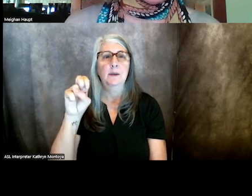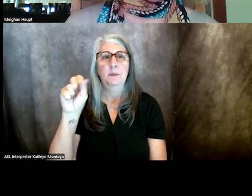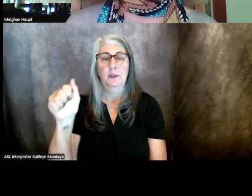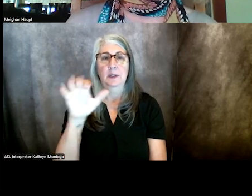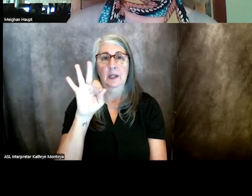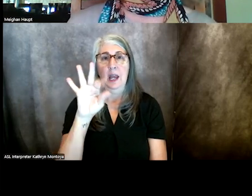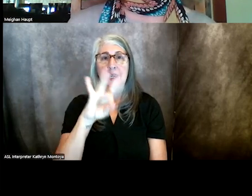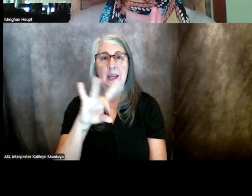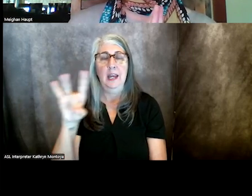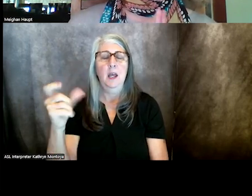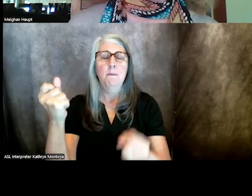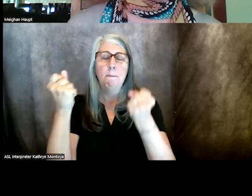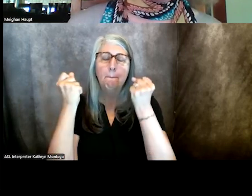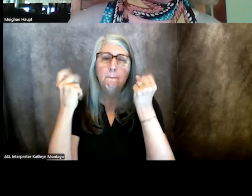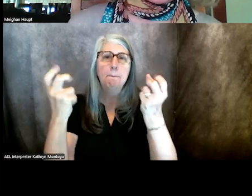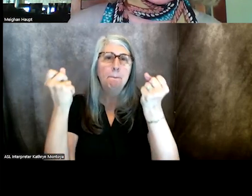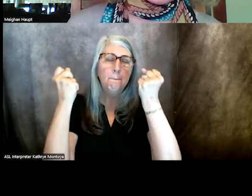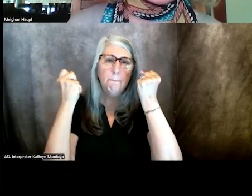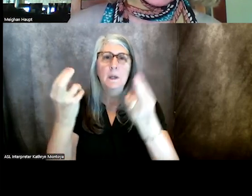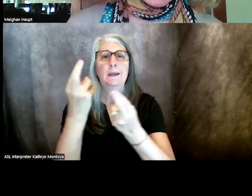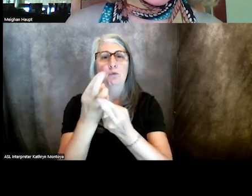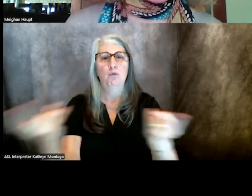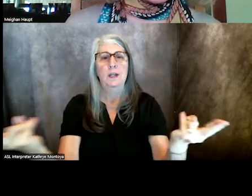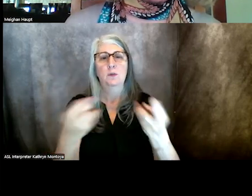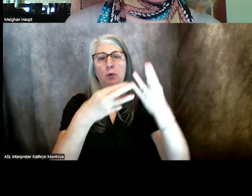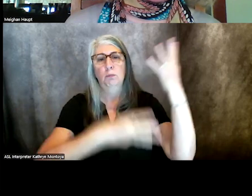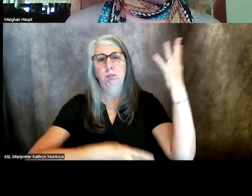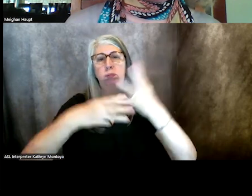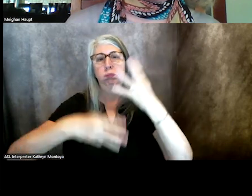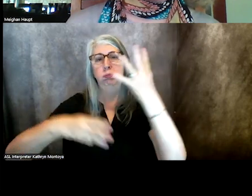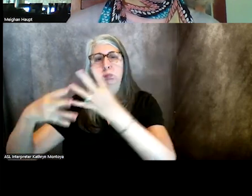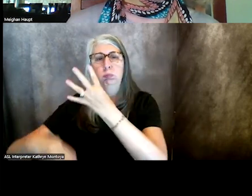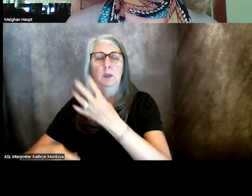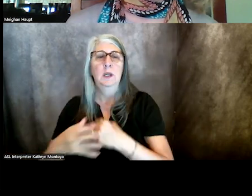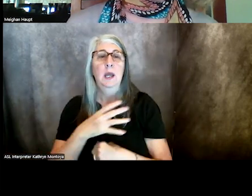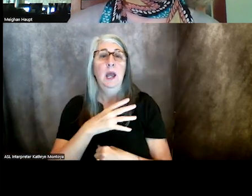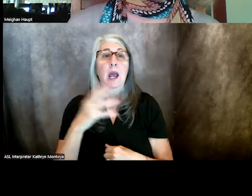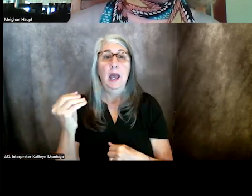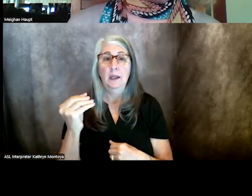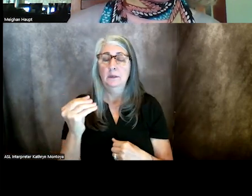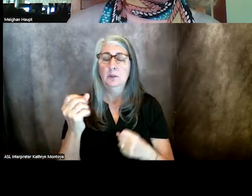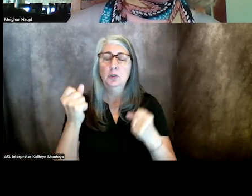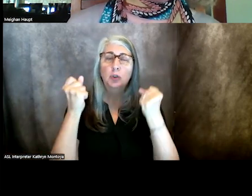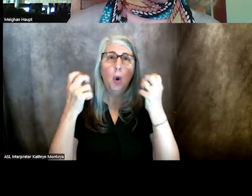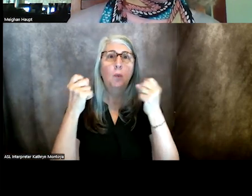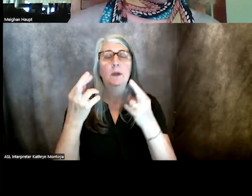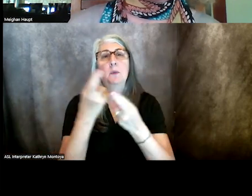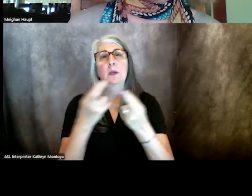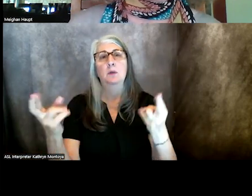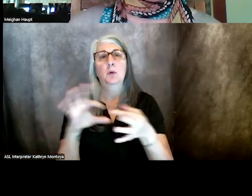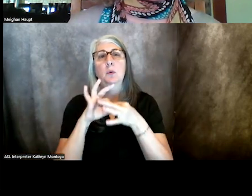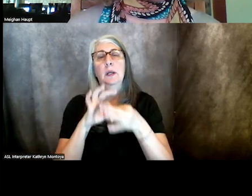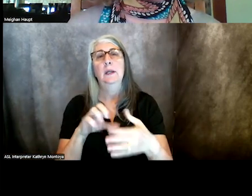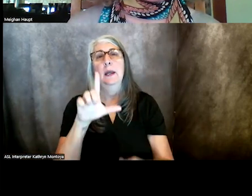many resources, just rich resources. And in particular, there are so many resources regarding